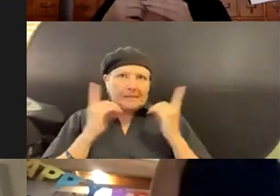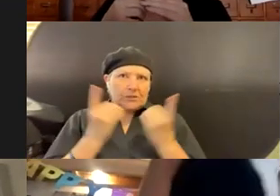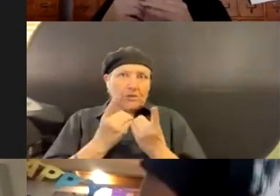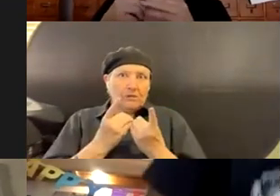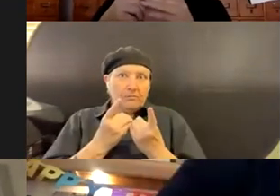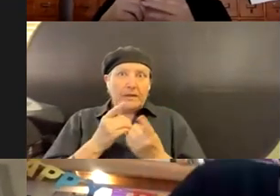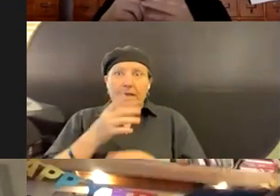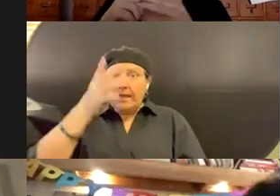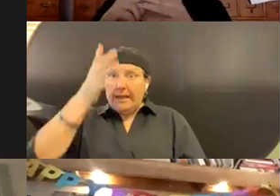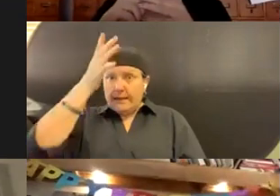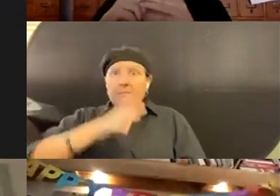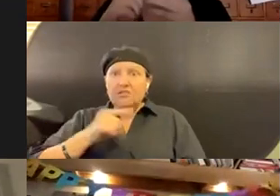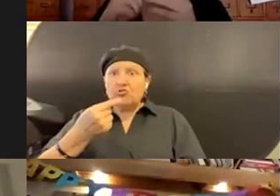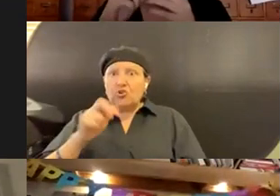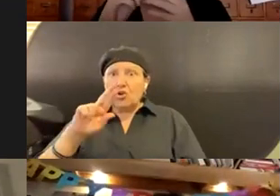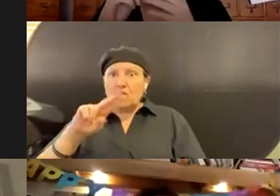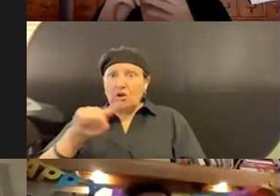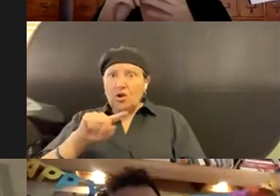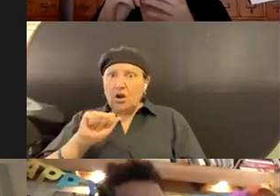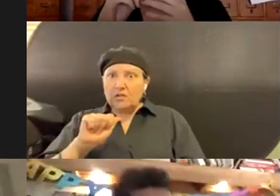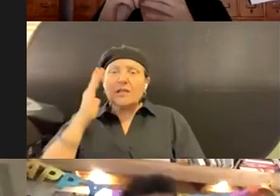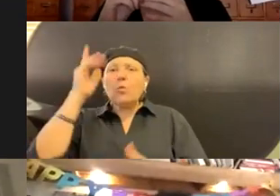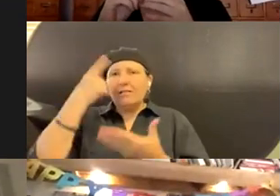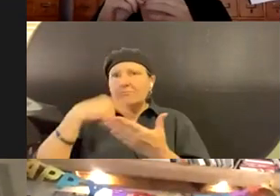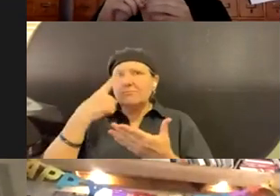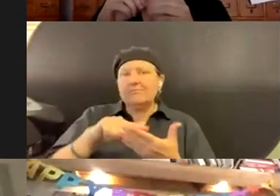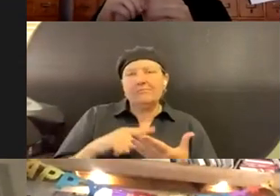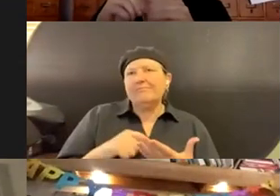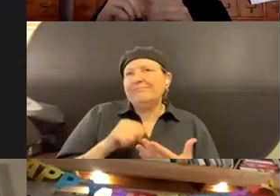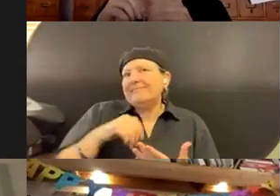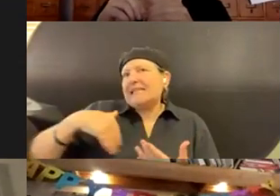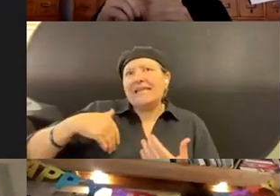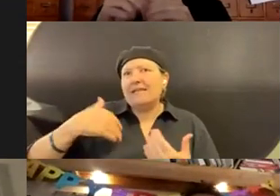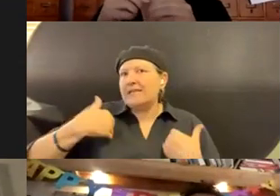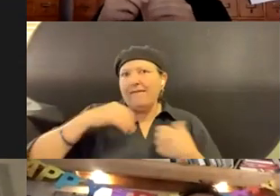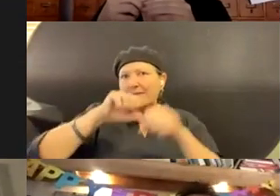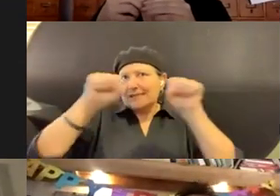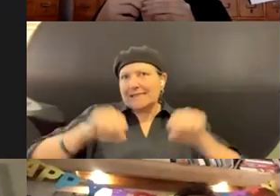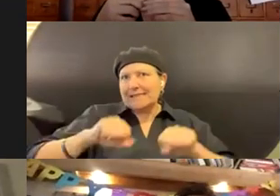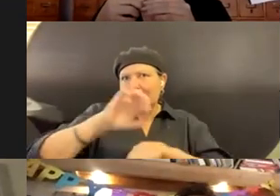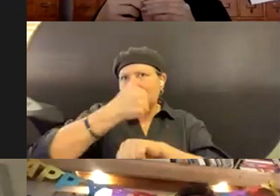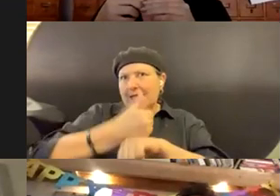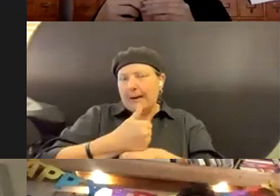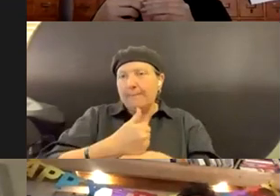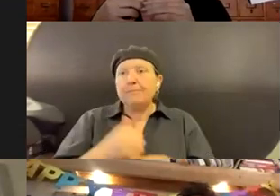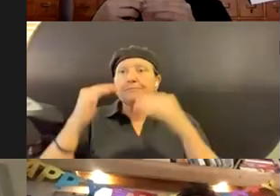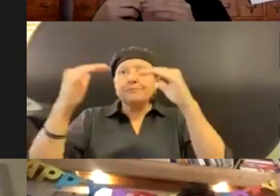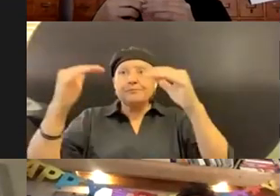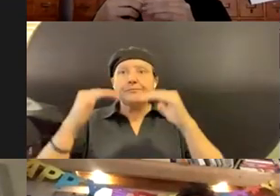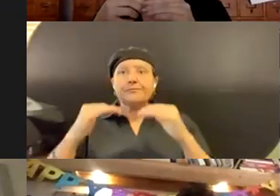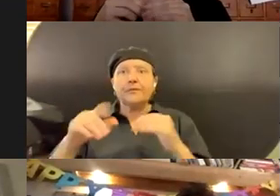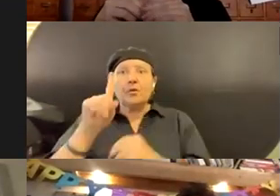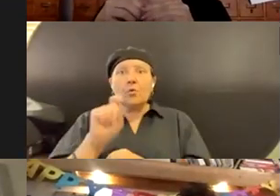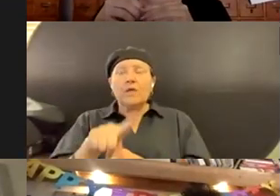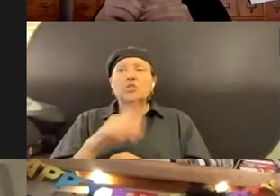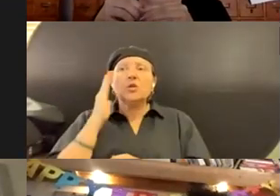yeah, I'll look into it. But at this point, we don't have a system for that. Okay. Another question, will kids